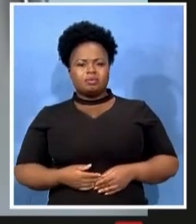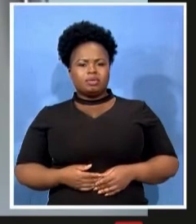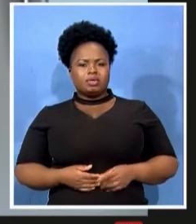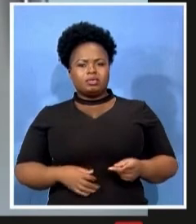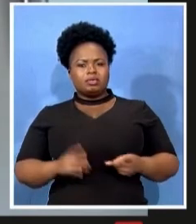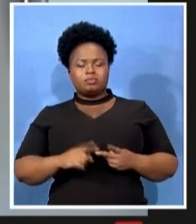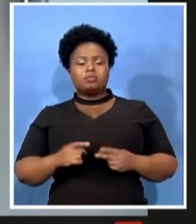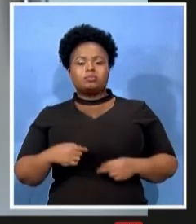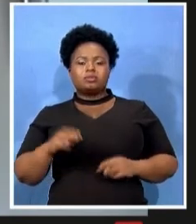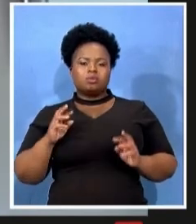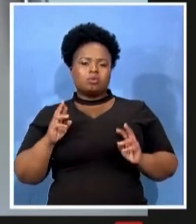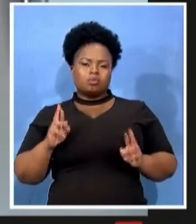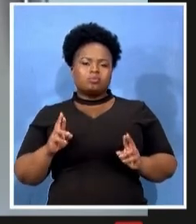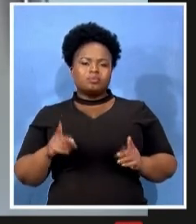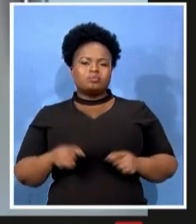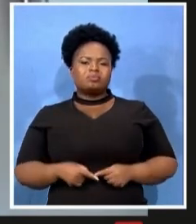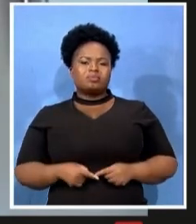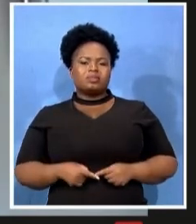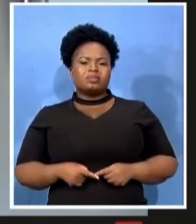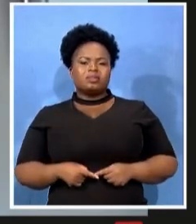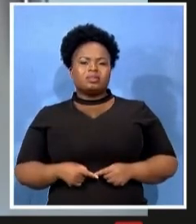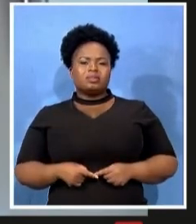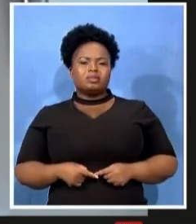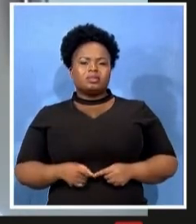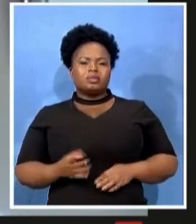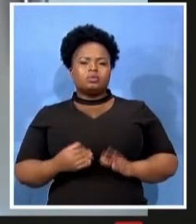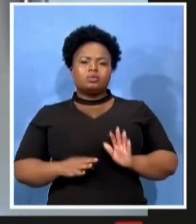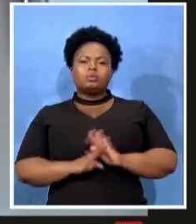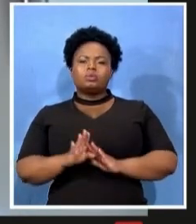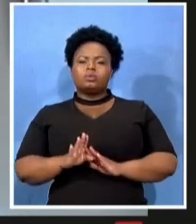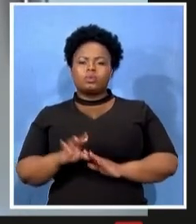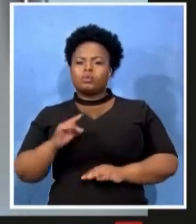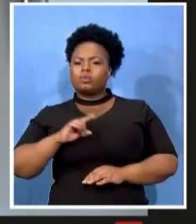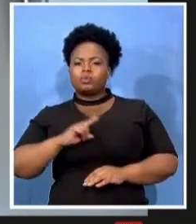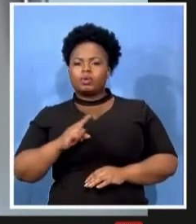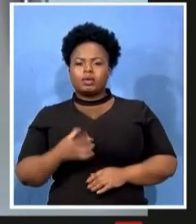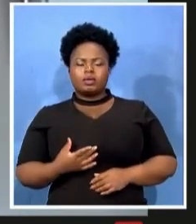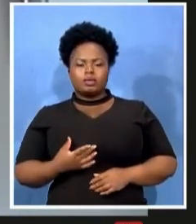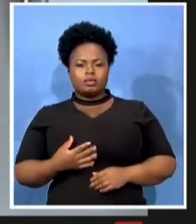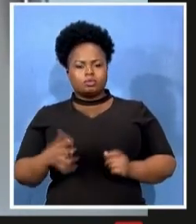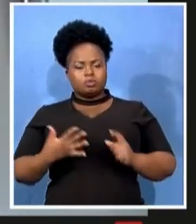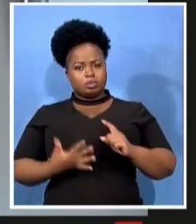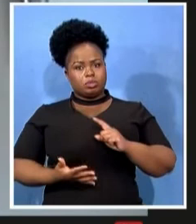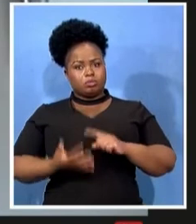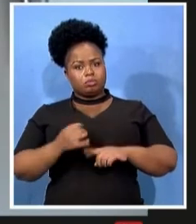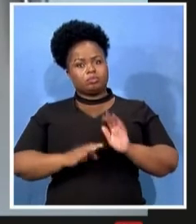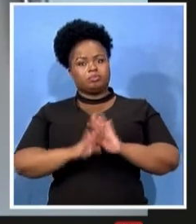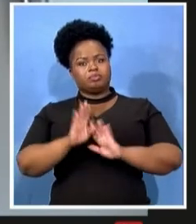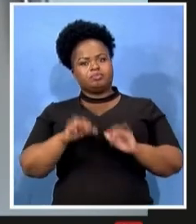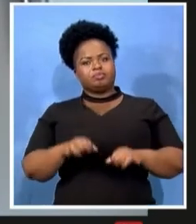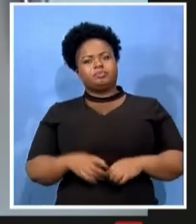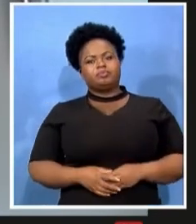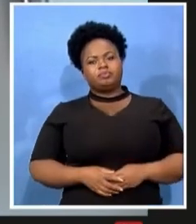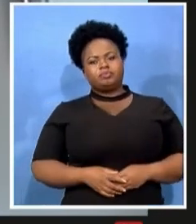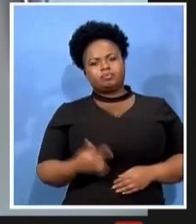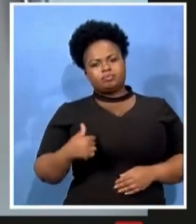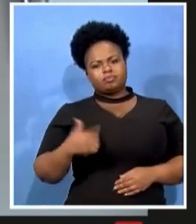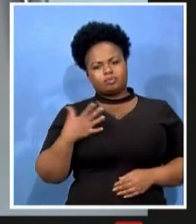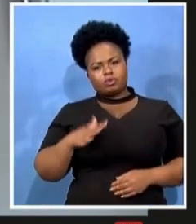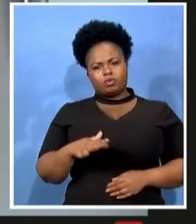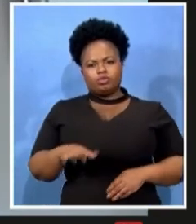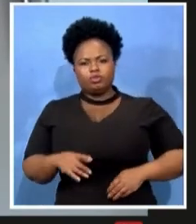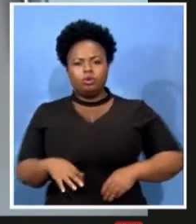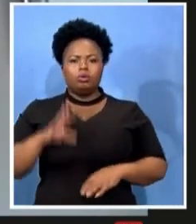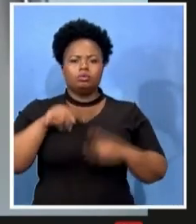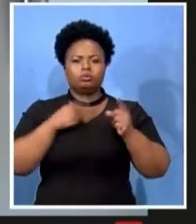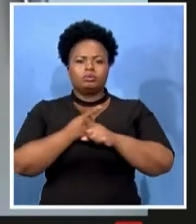and doesn't make for great feelings. I want to deal with some issues specifically. First of all, the letter